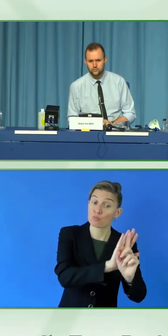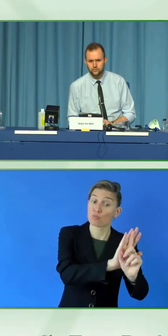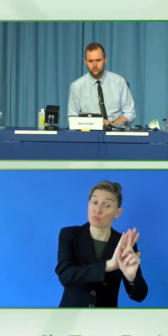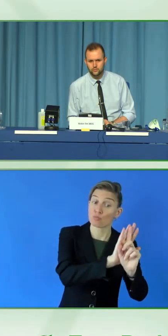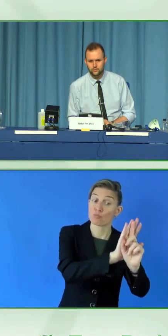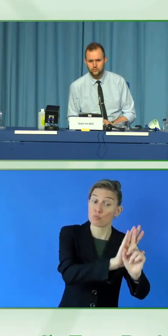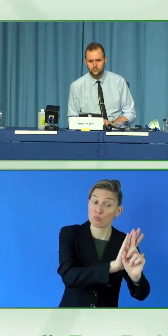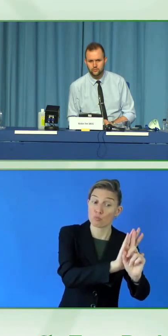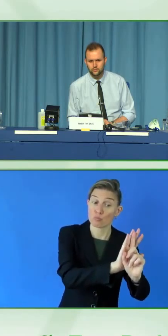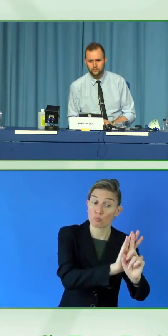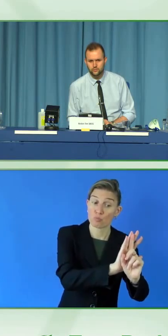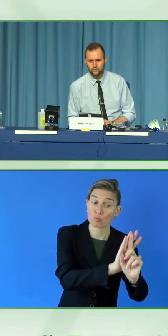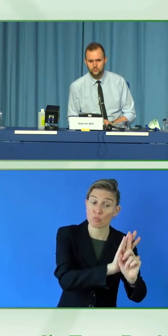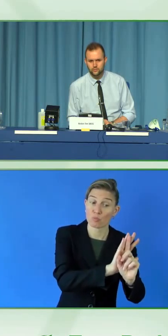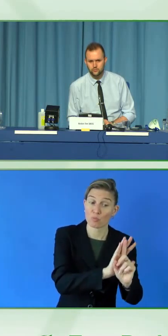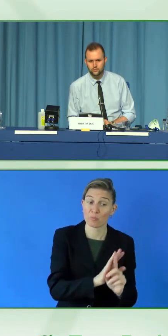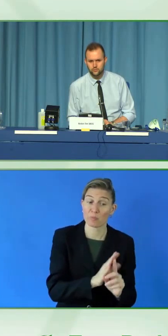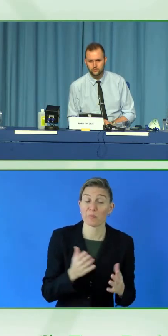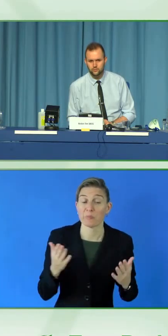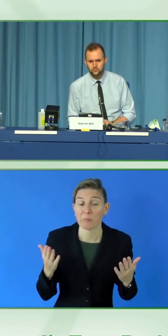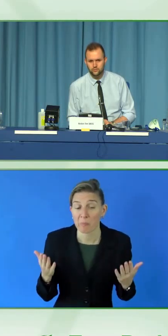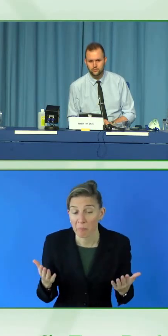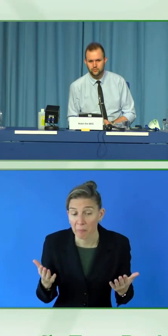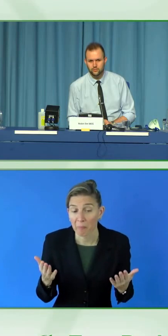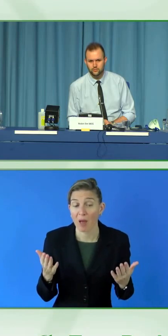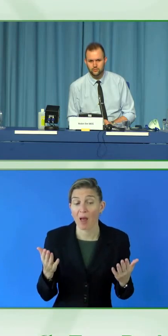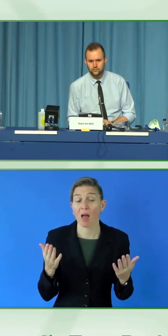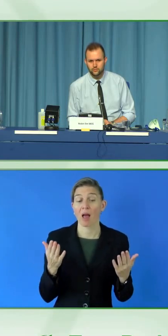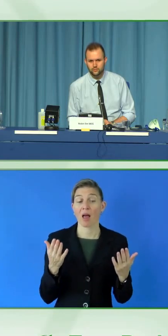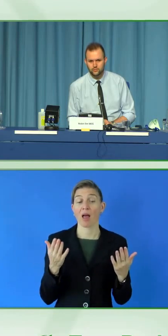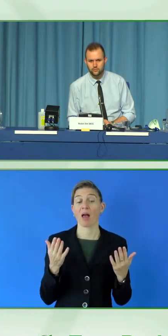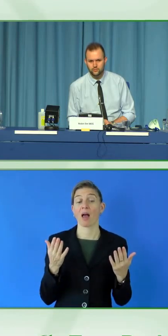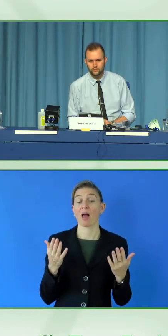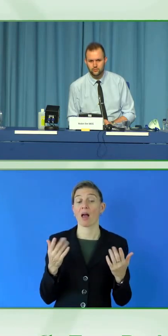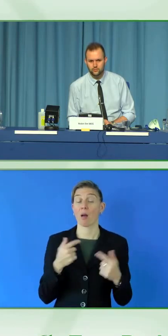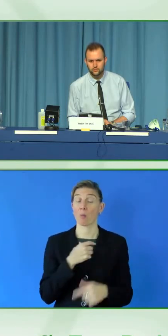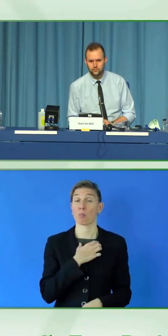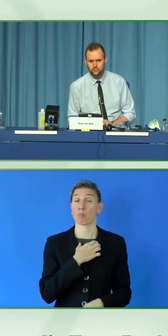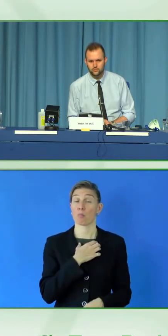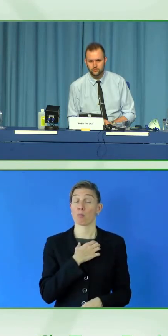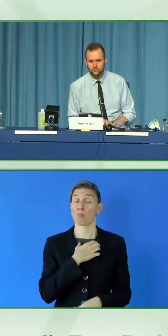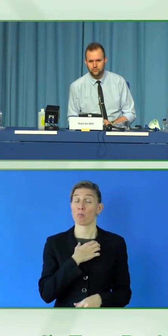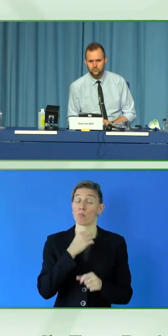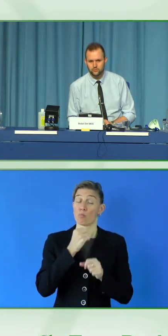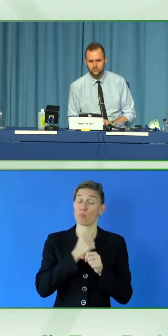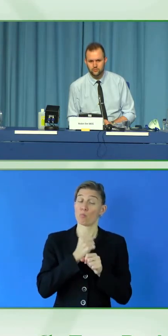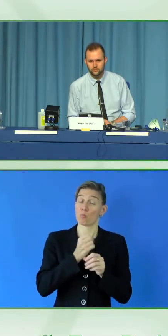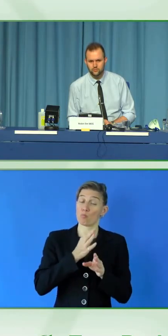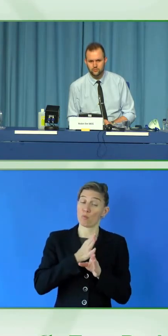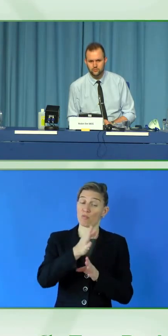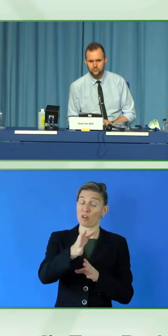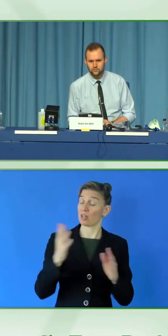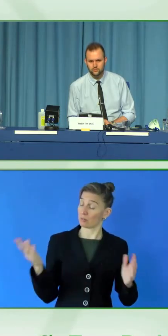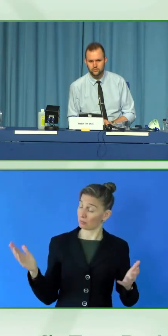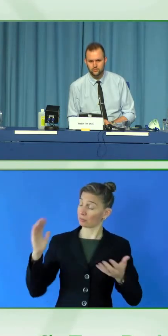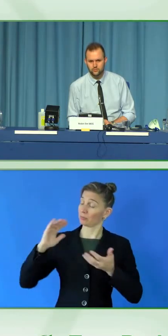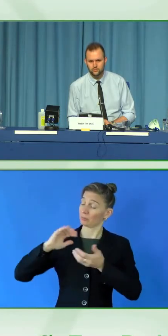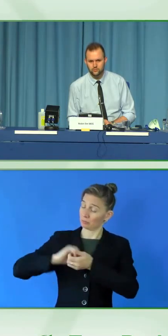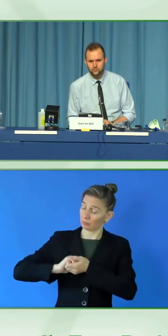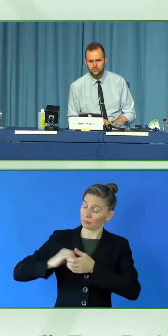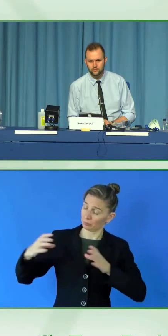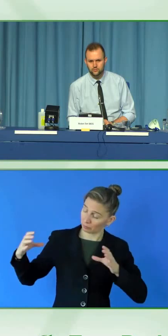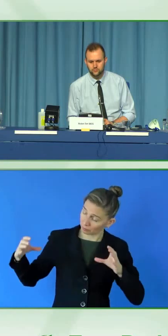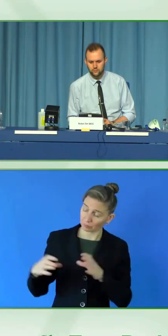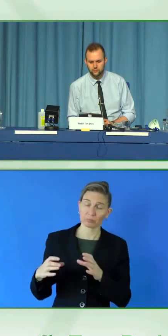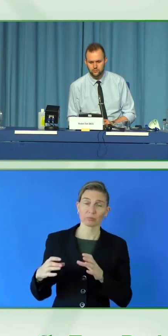I persons with disabilities, but we are together in all of projects in the city